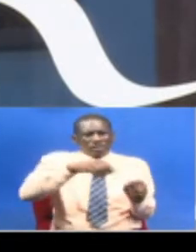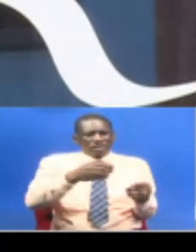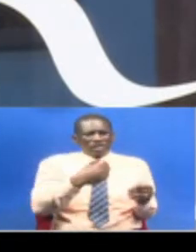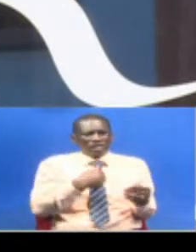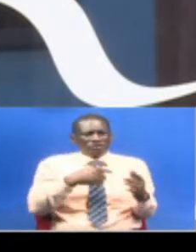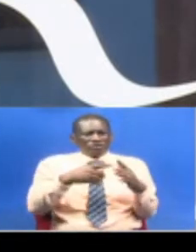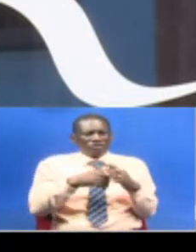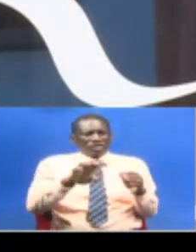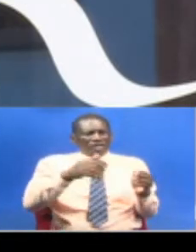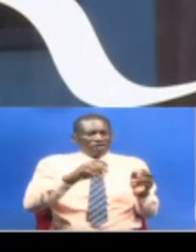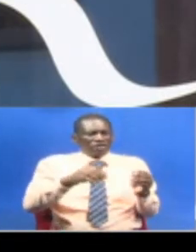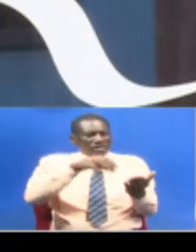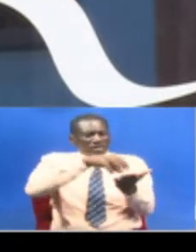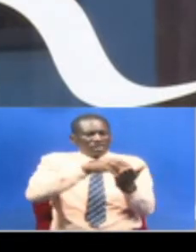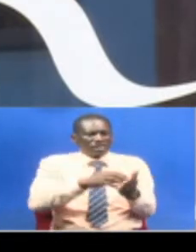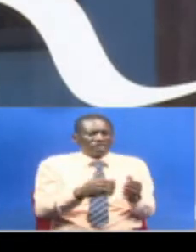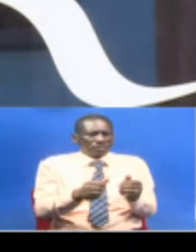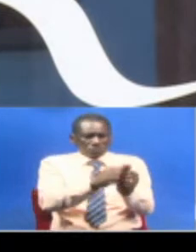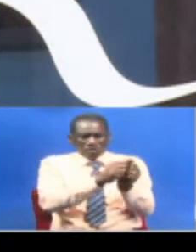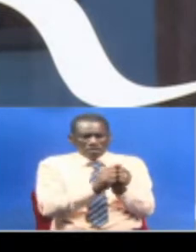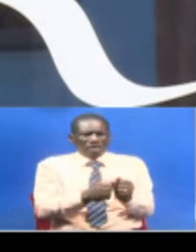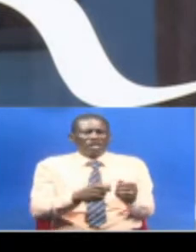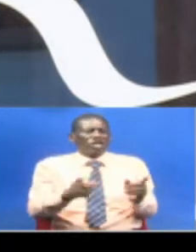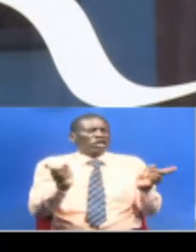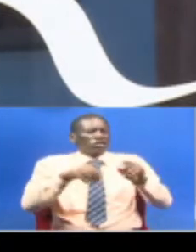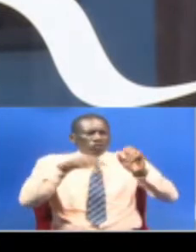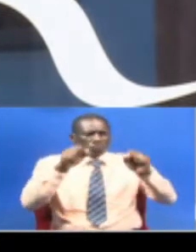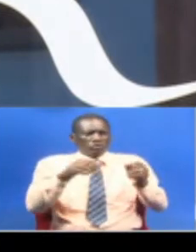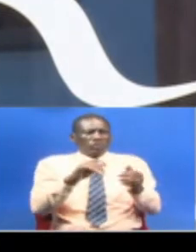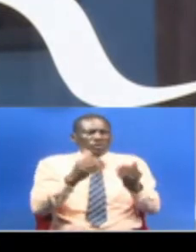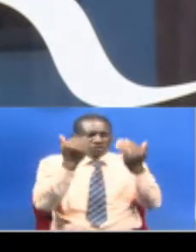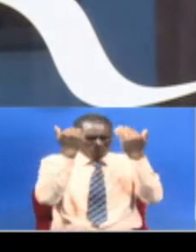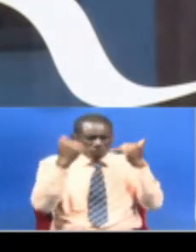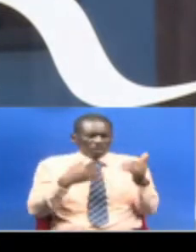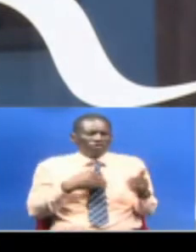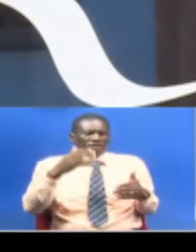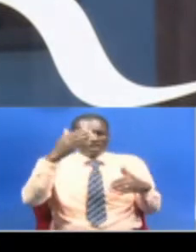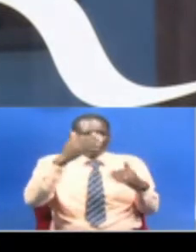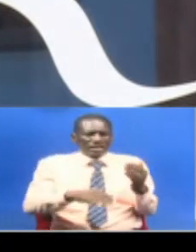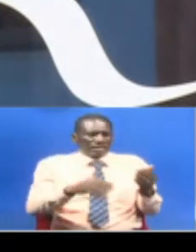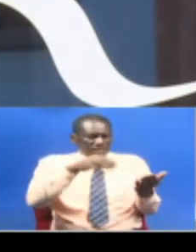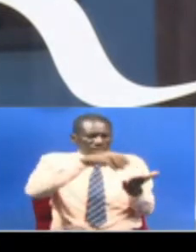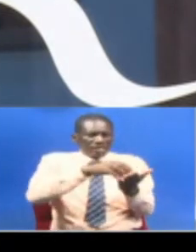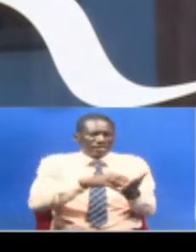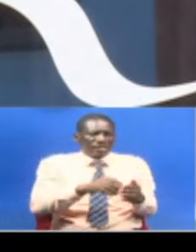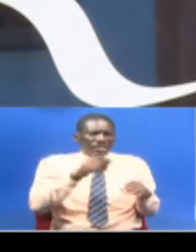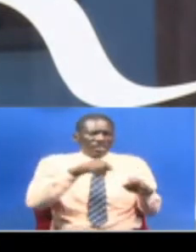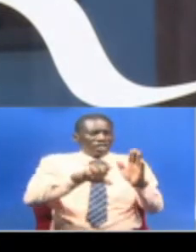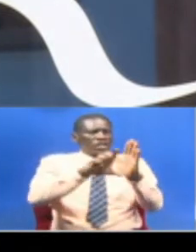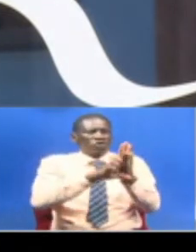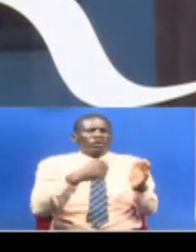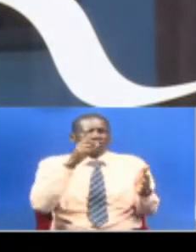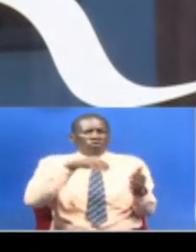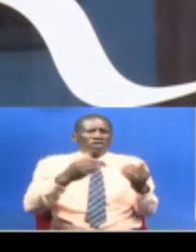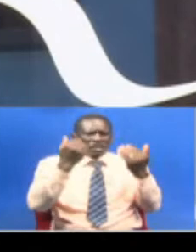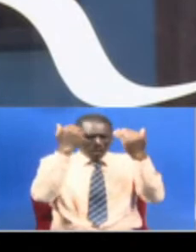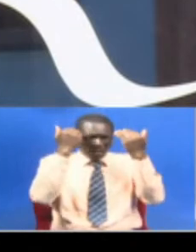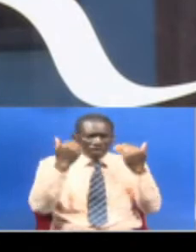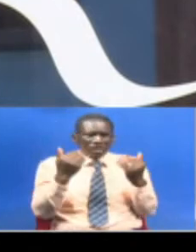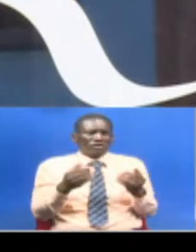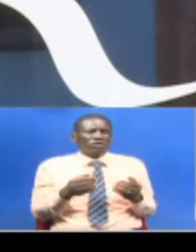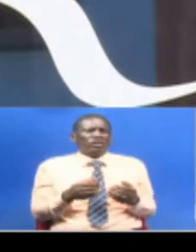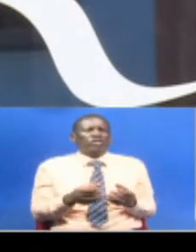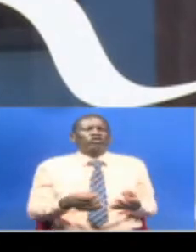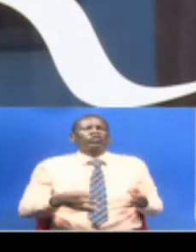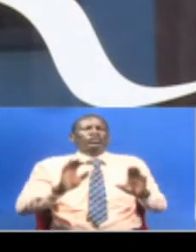another matter altogether. It is unlikely that the court, having concluded the matter, under the law we say that the court is functus officio. You